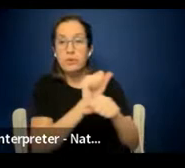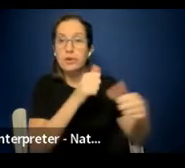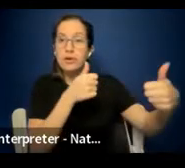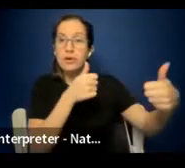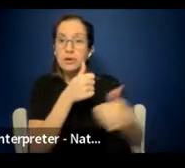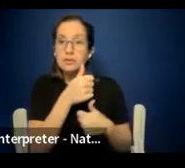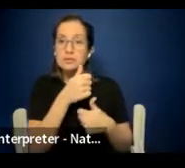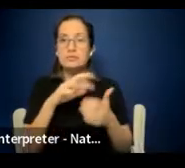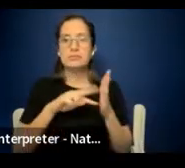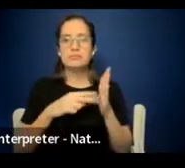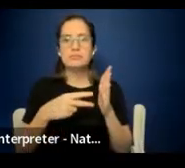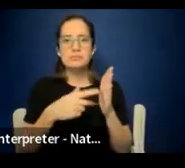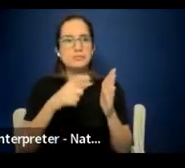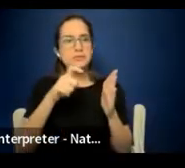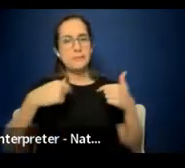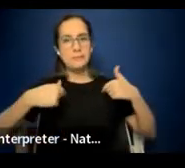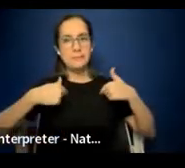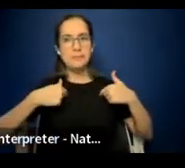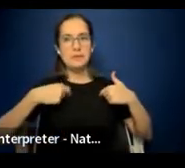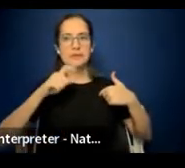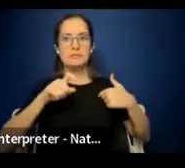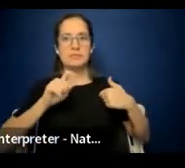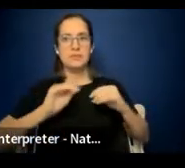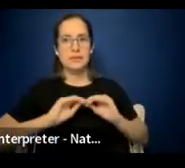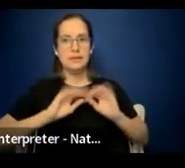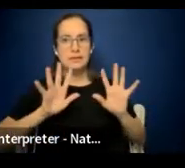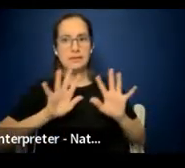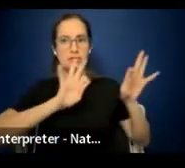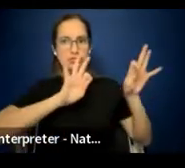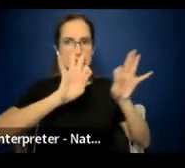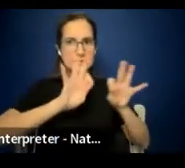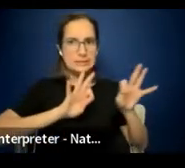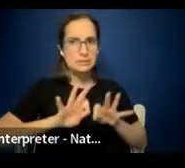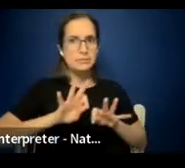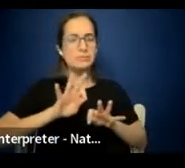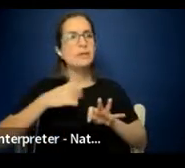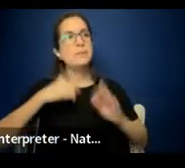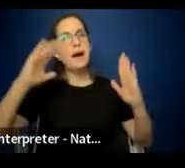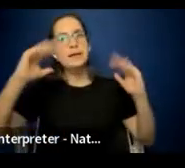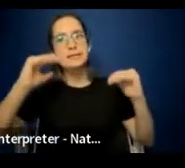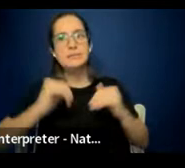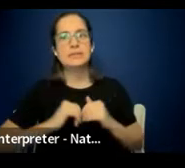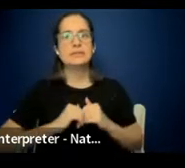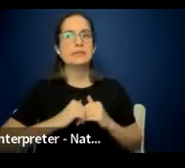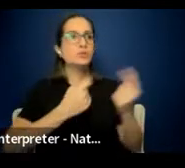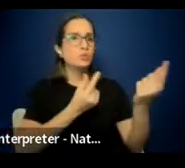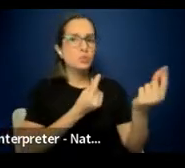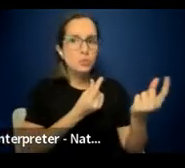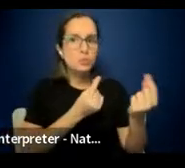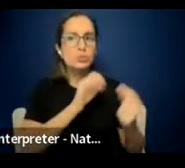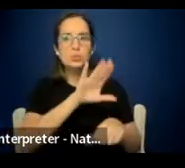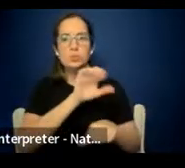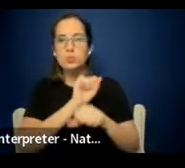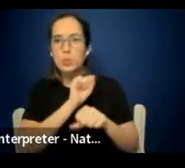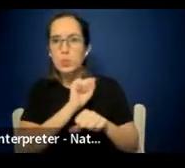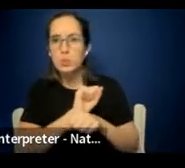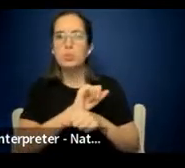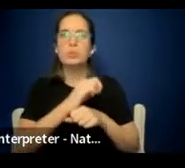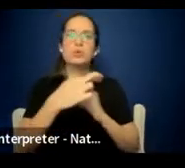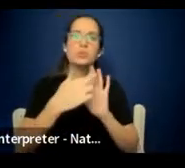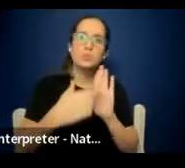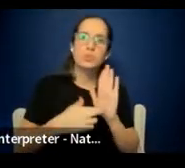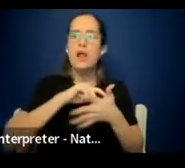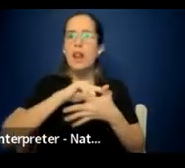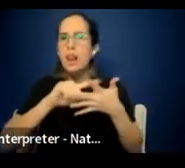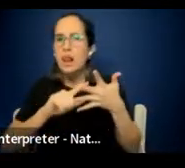just aren't that different. You know, they are unpaid, you know, resources, but they're still people and they still